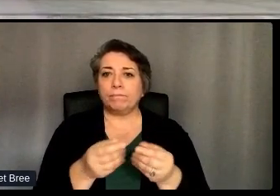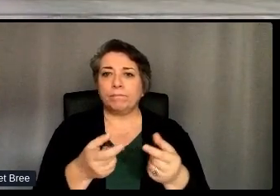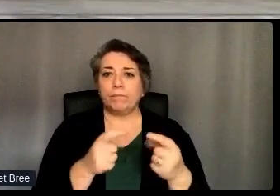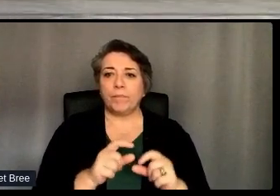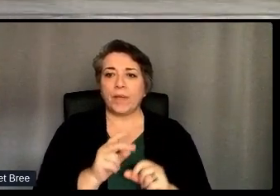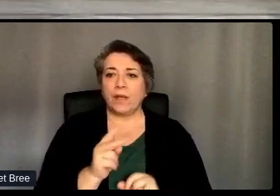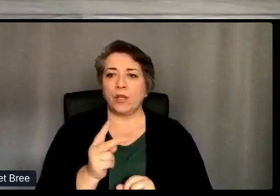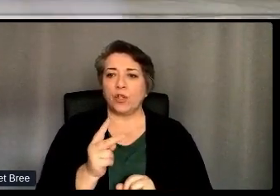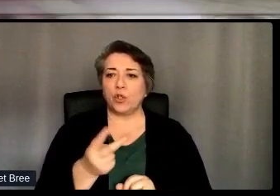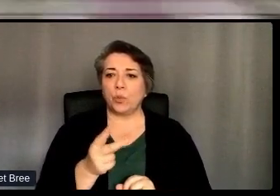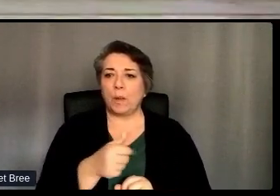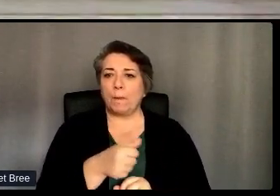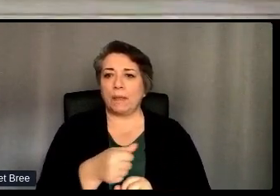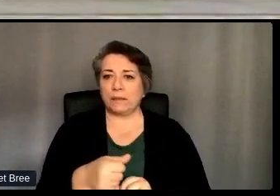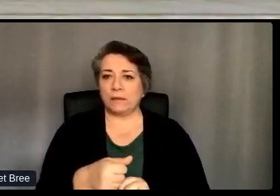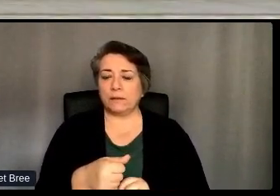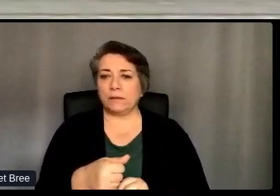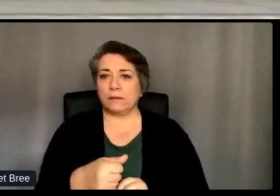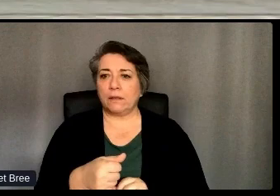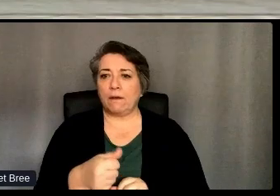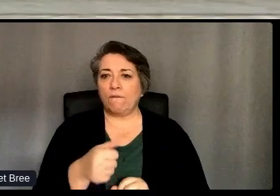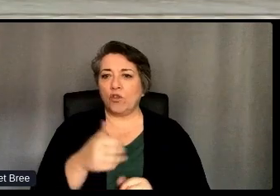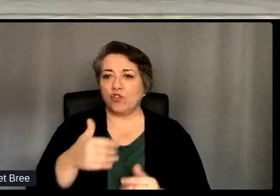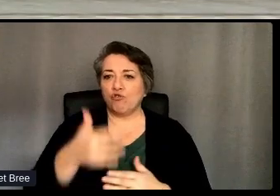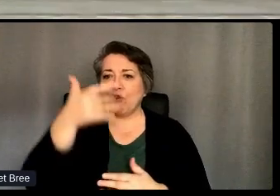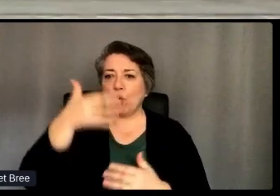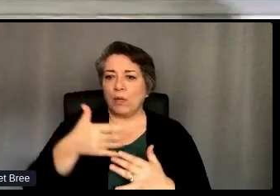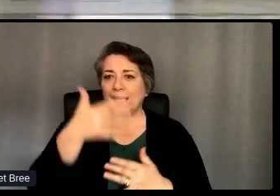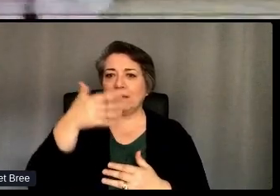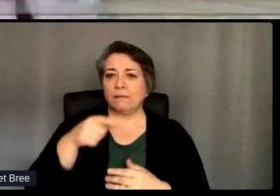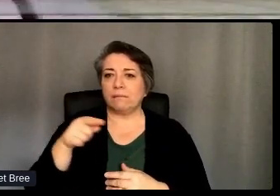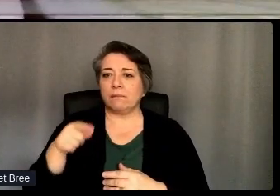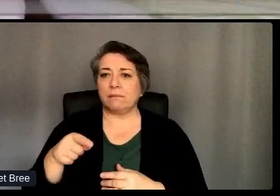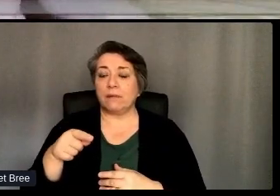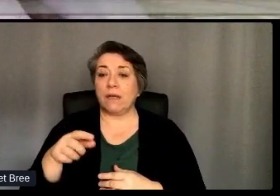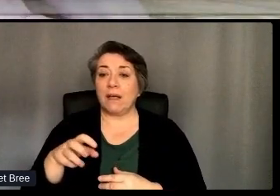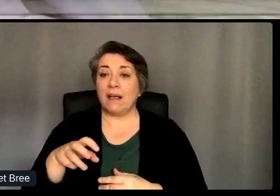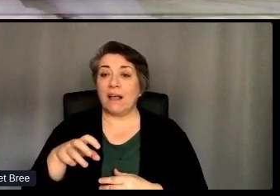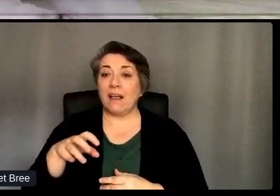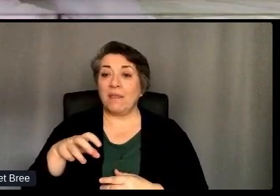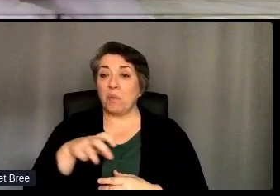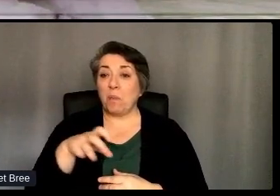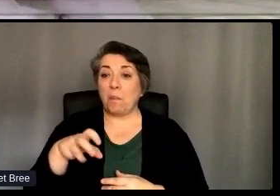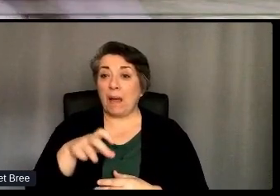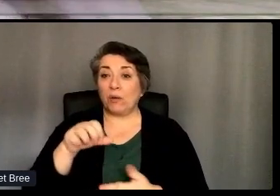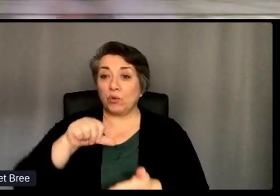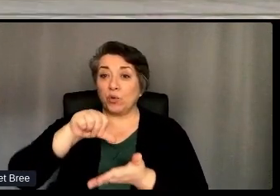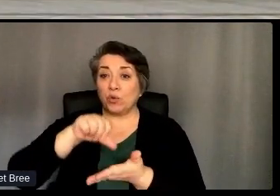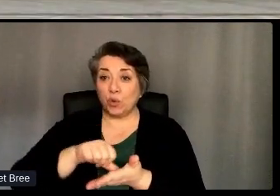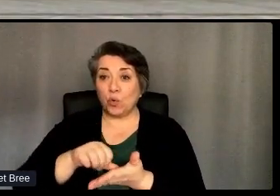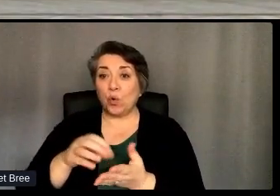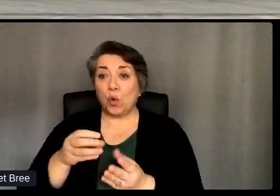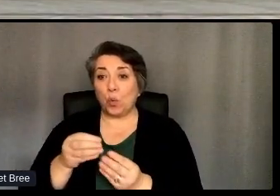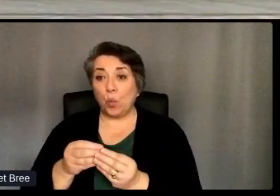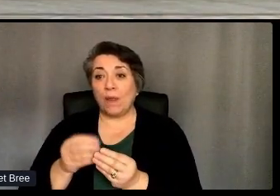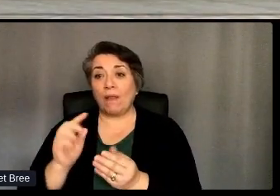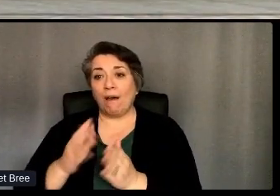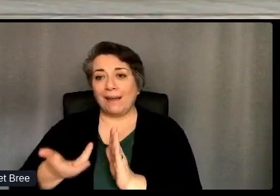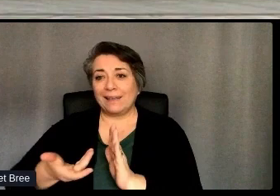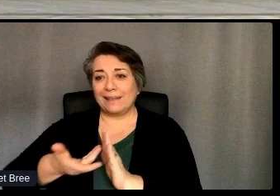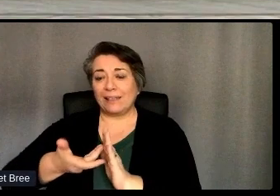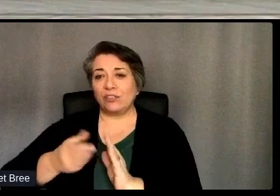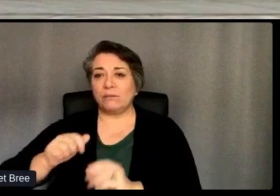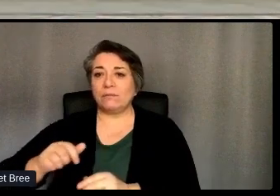button, which she uses for scrolling, the mouse core, the 3D printed extension that guides her fingers, a thumb